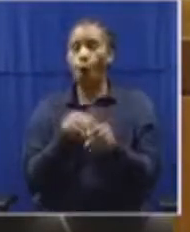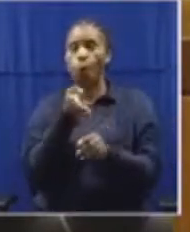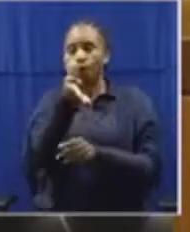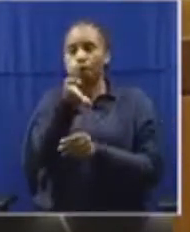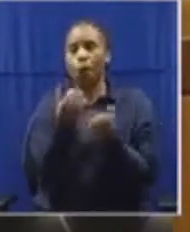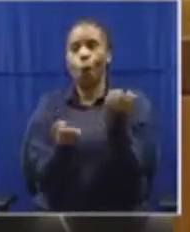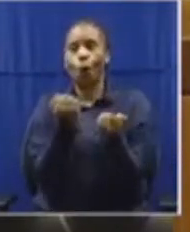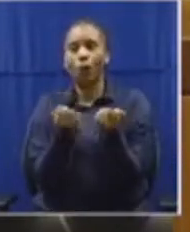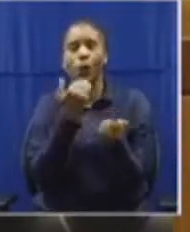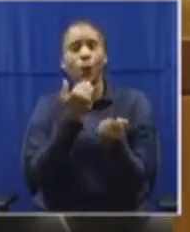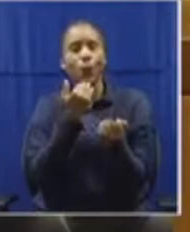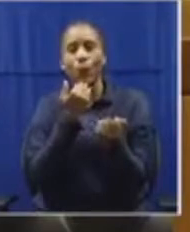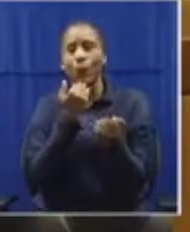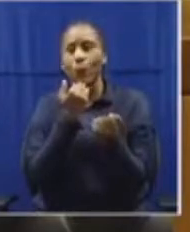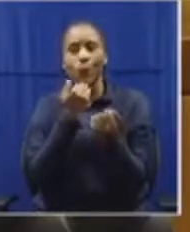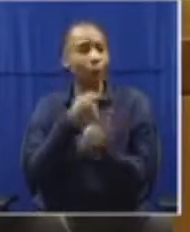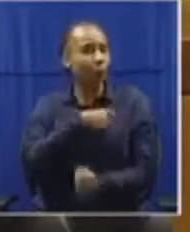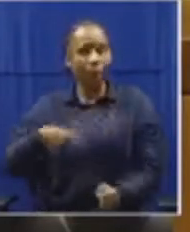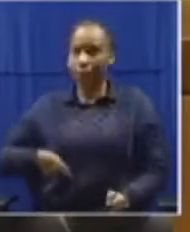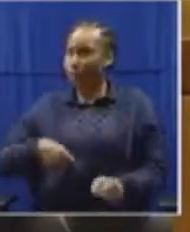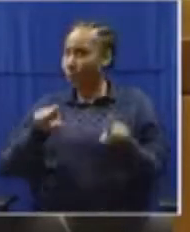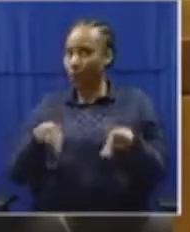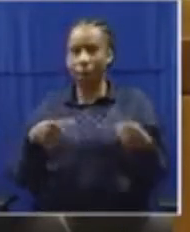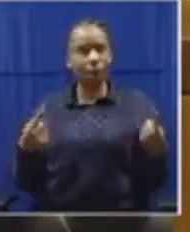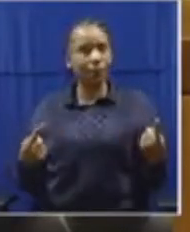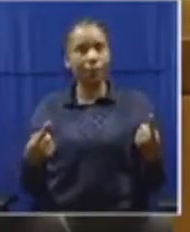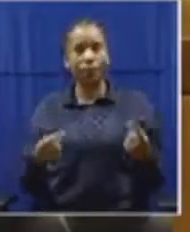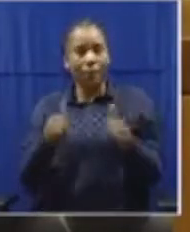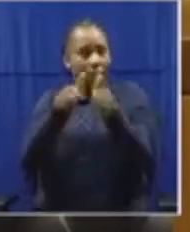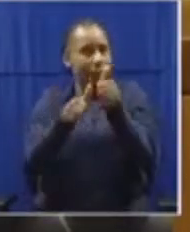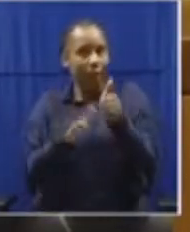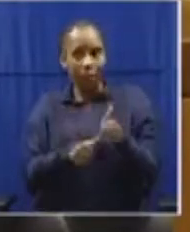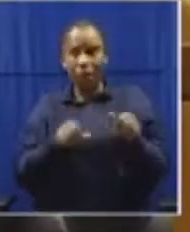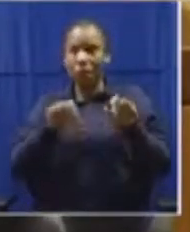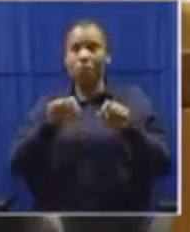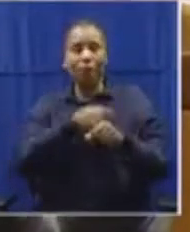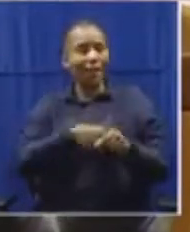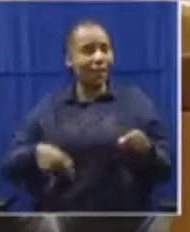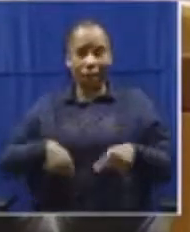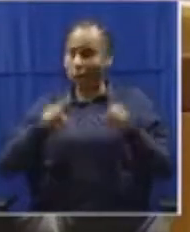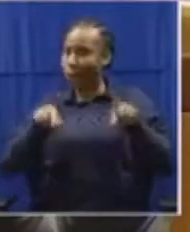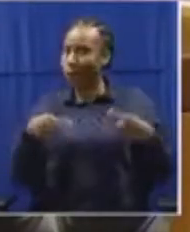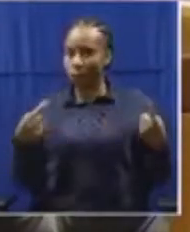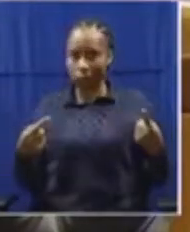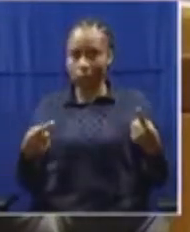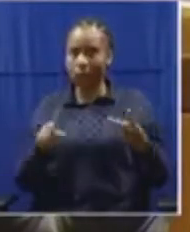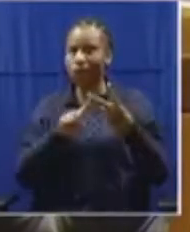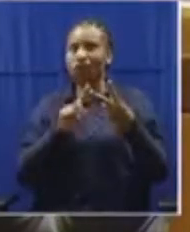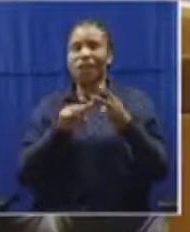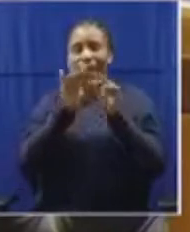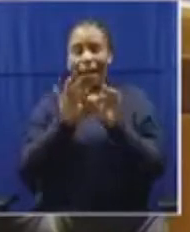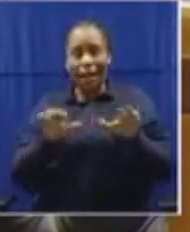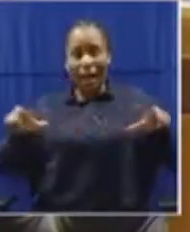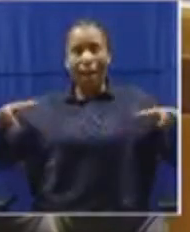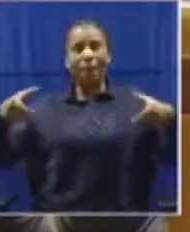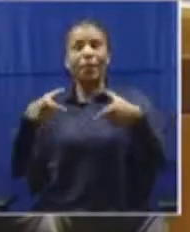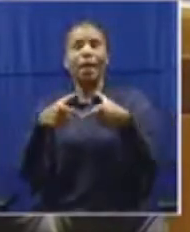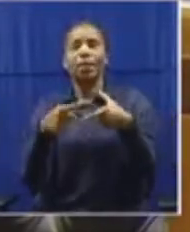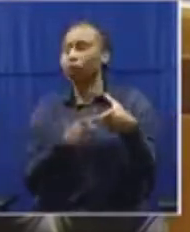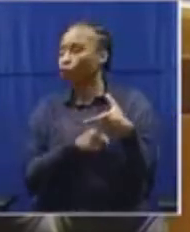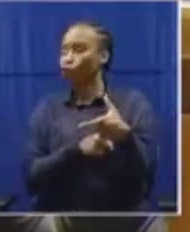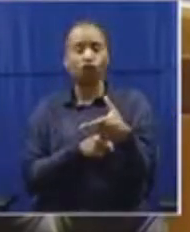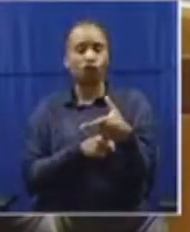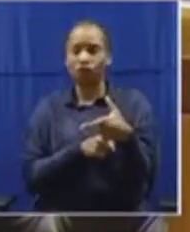be the president. It cannot be the deputy president. It cannot be the cabinet. It must be